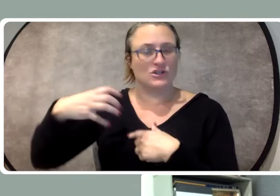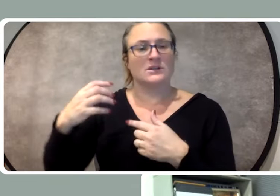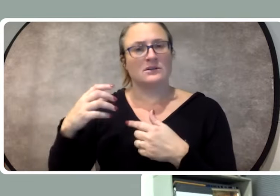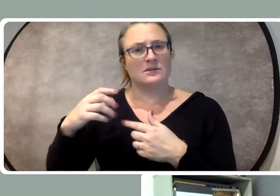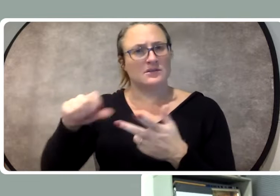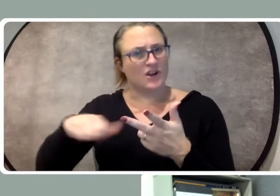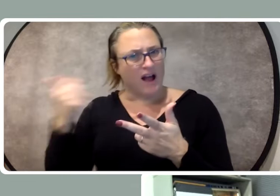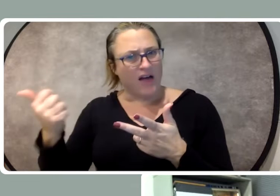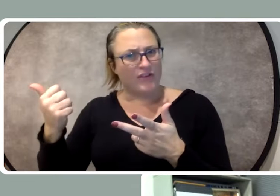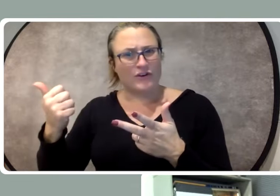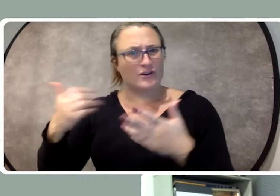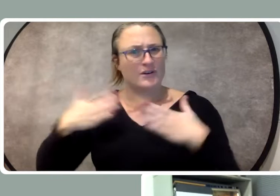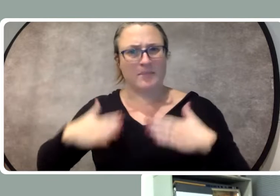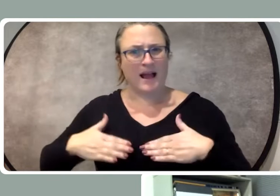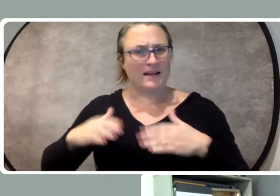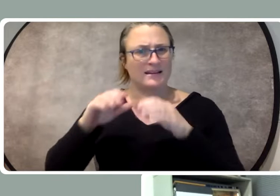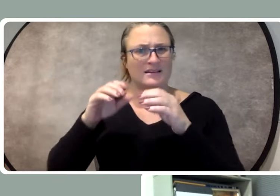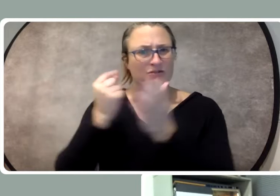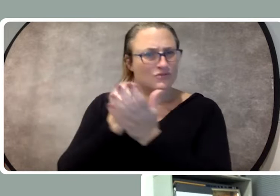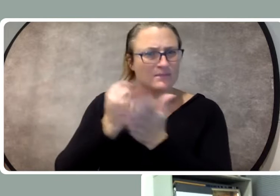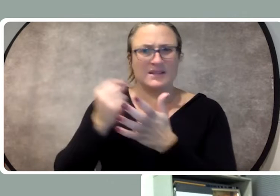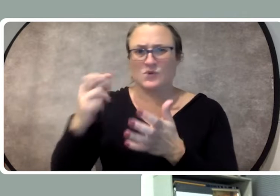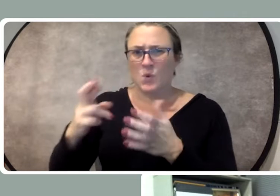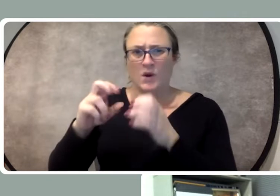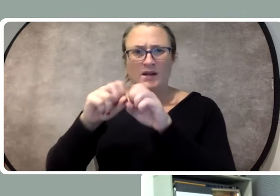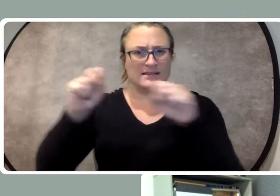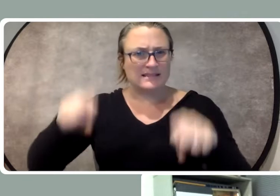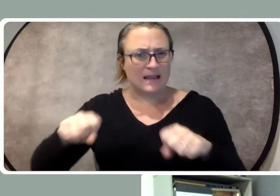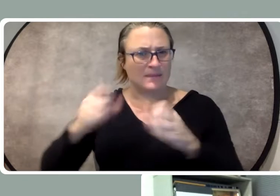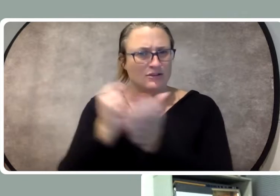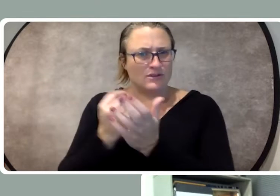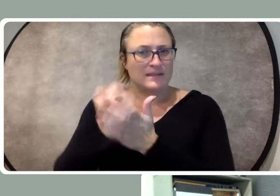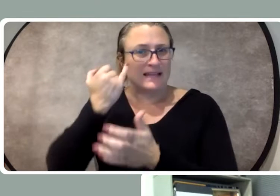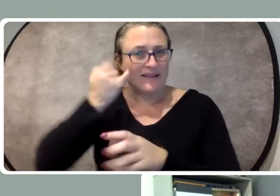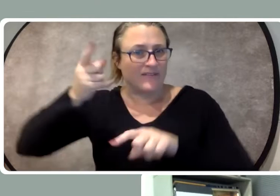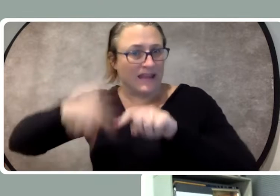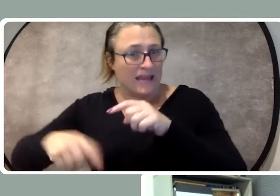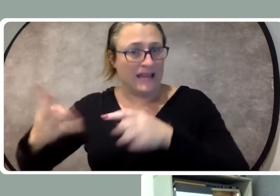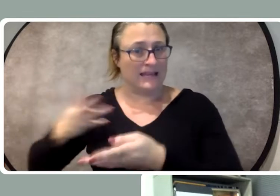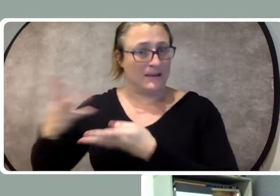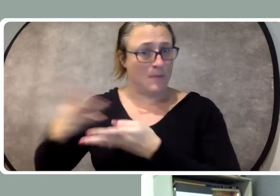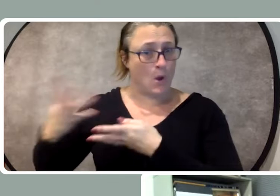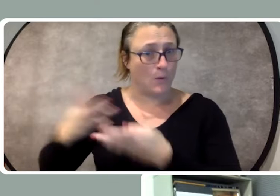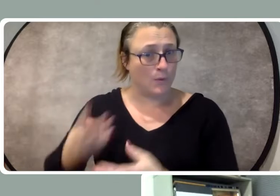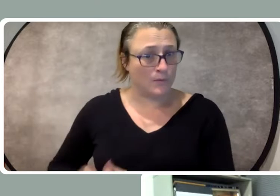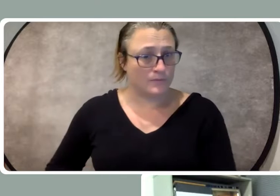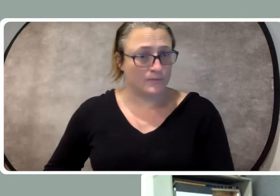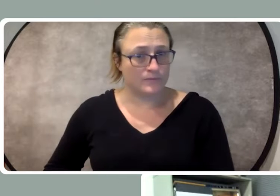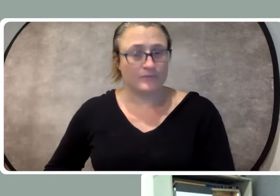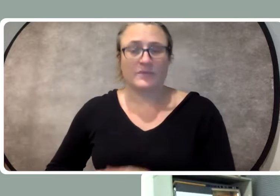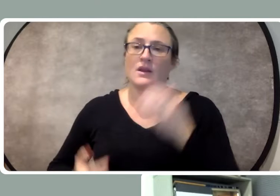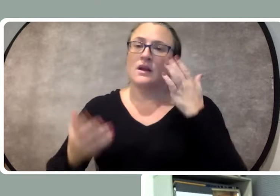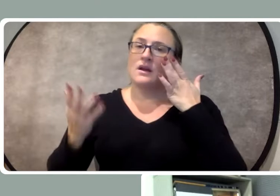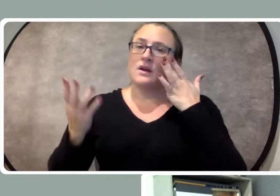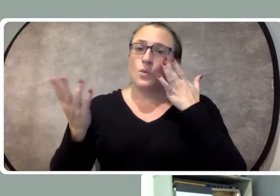full body treatments or systemic treatments that might be available to them? So in the earlier stage